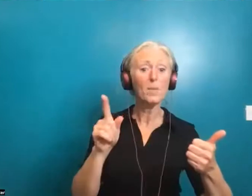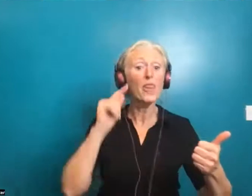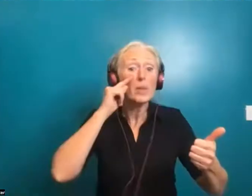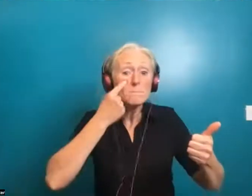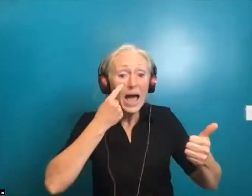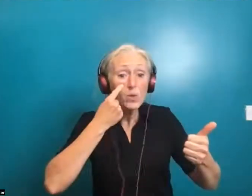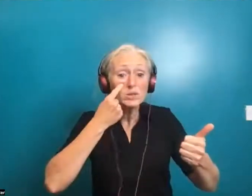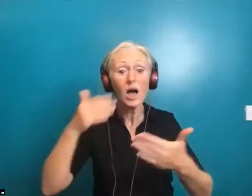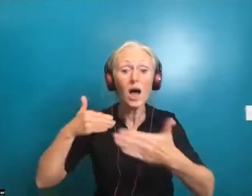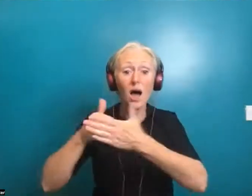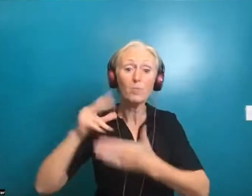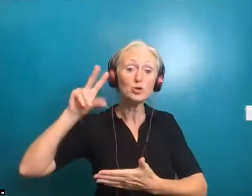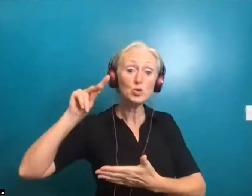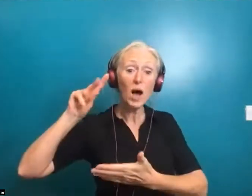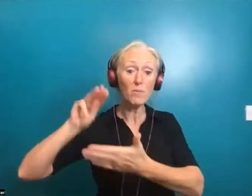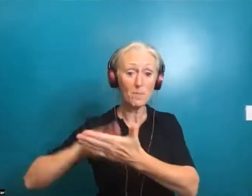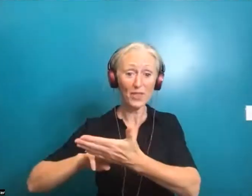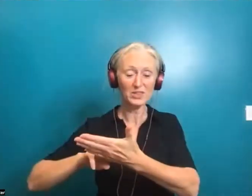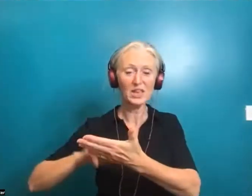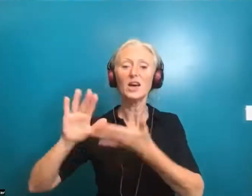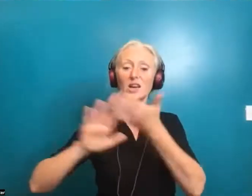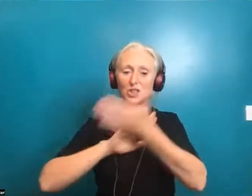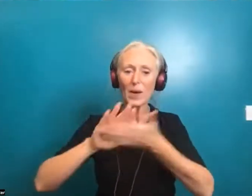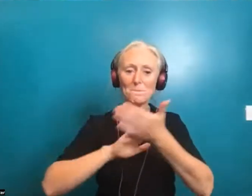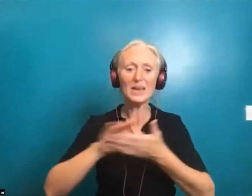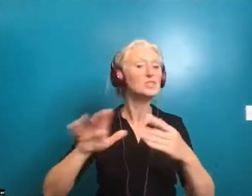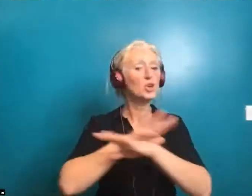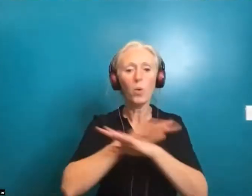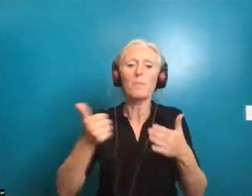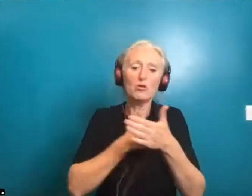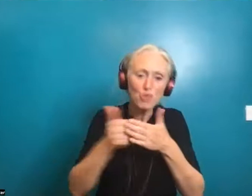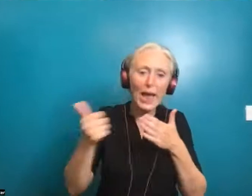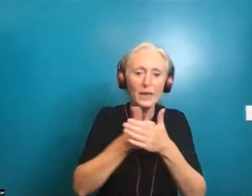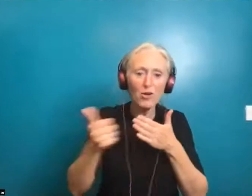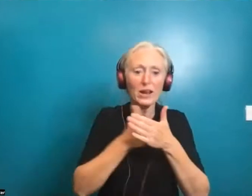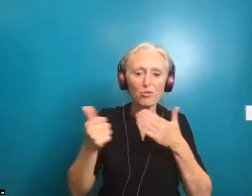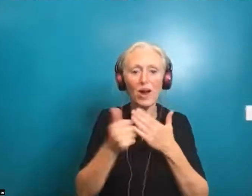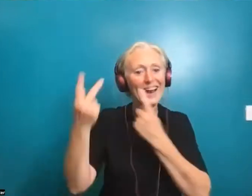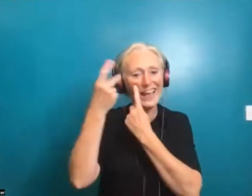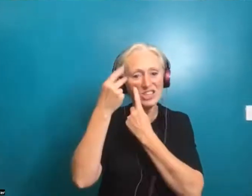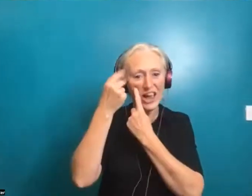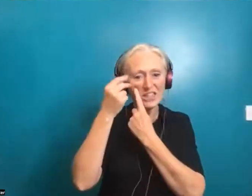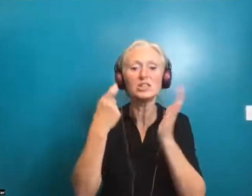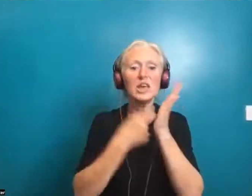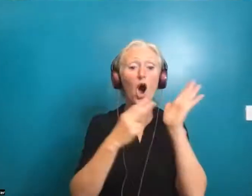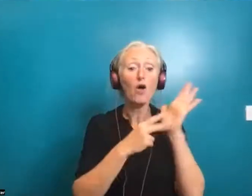that you really wouldn't need injections very often. It's not like with the RNA therapy that's short